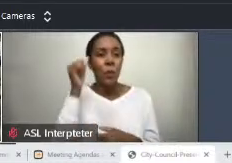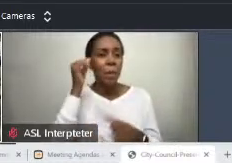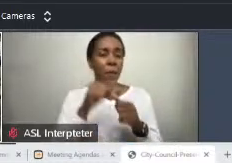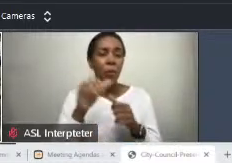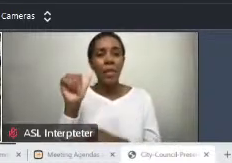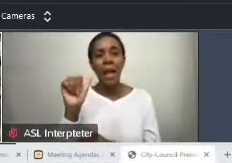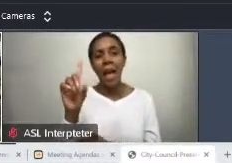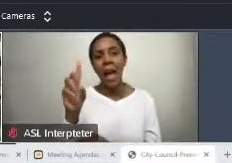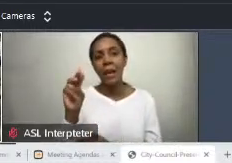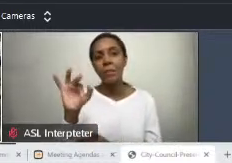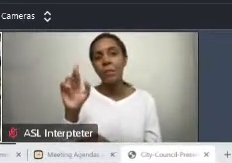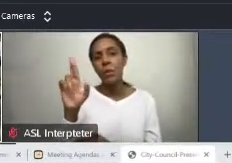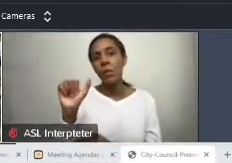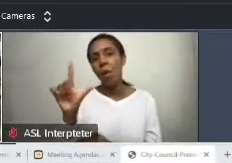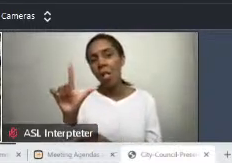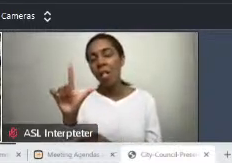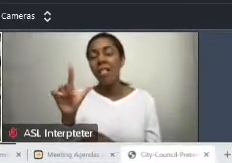two.